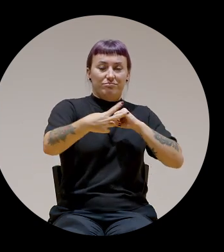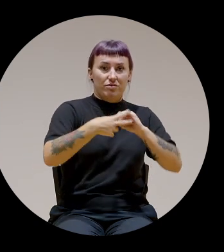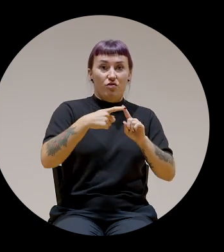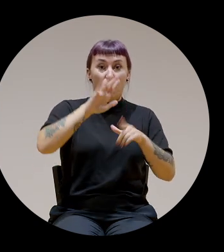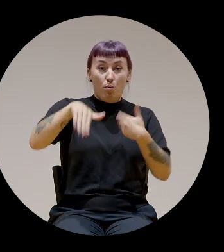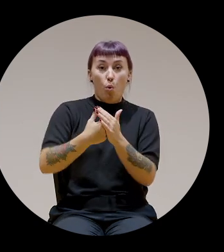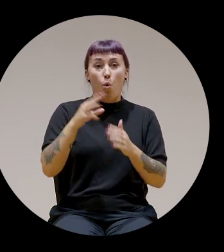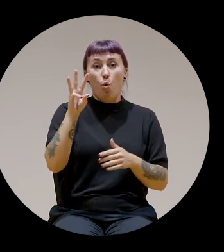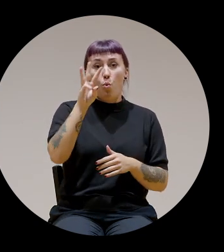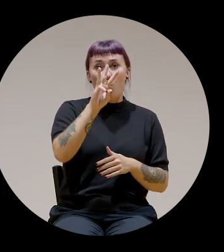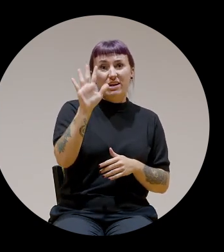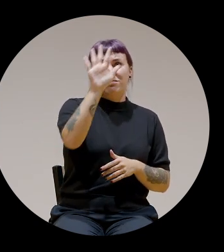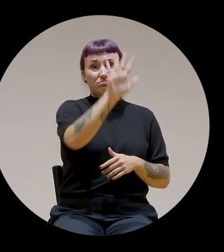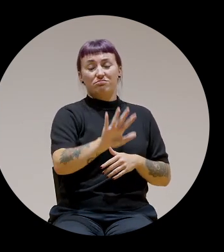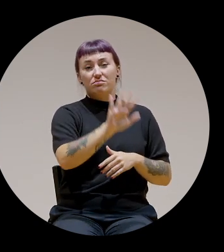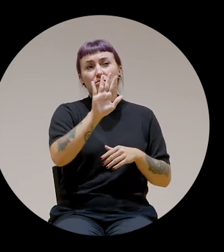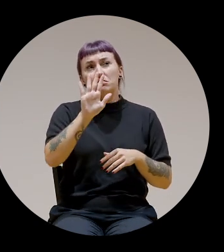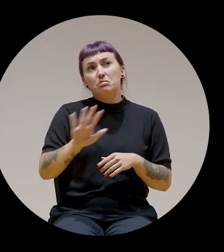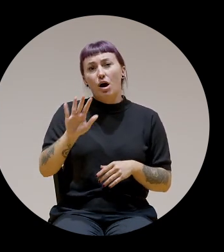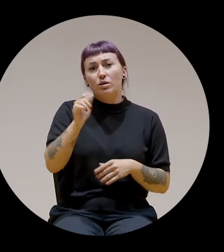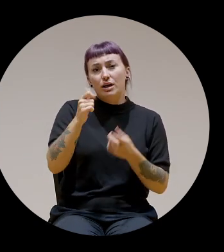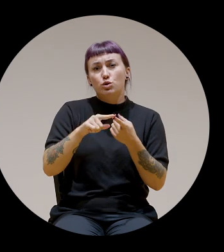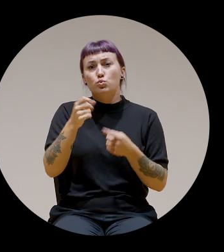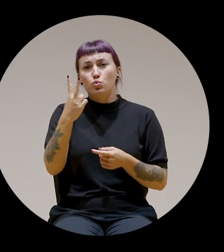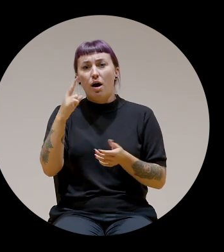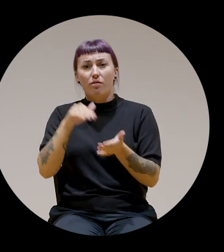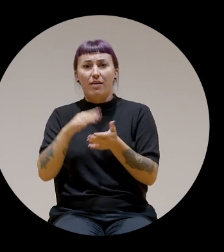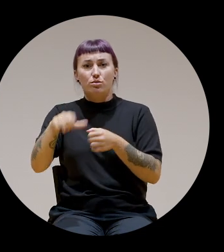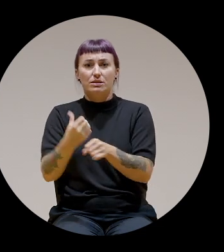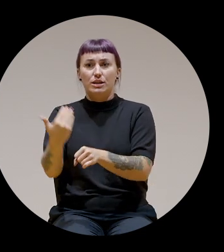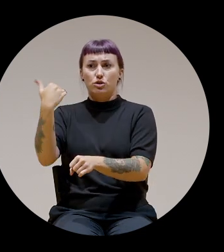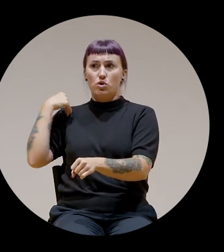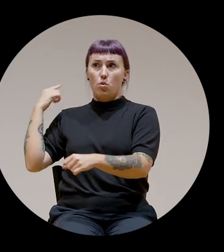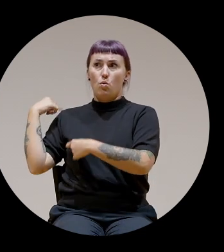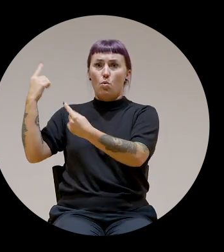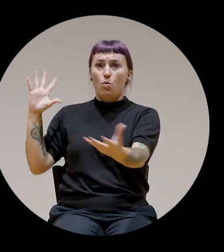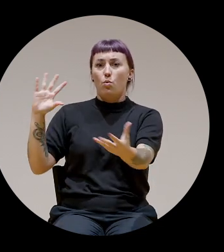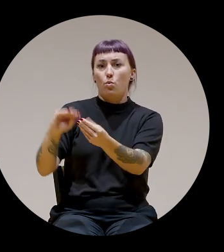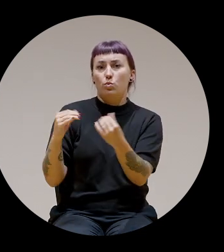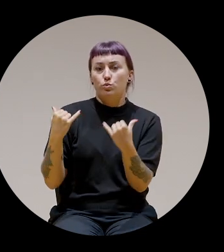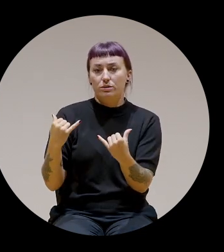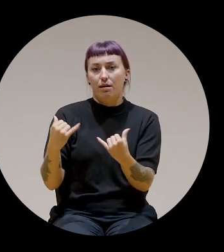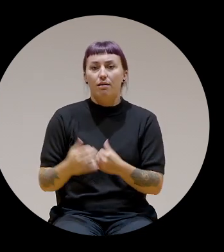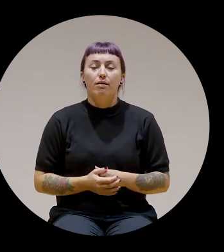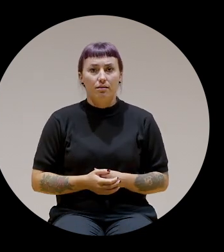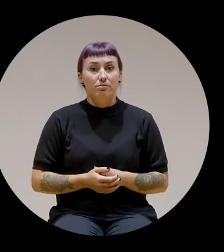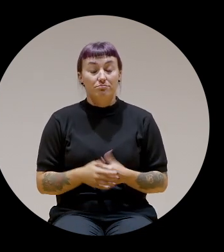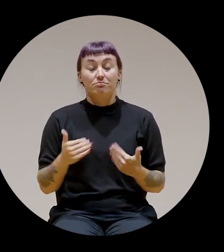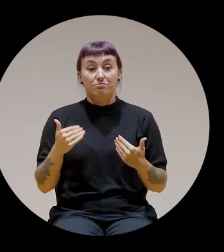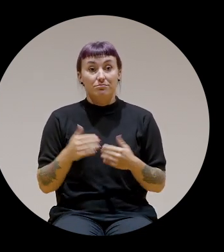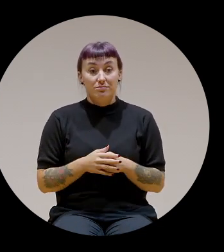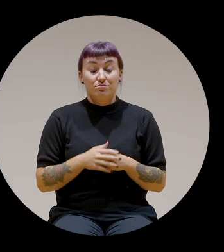the entire Western Hemisphere, from about 10 to 12,000 years ago until today.